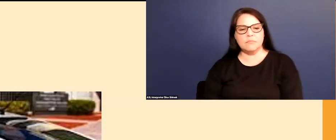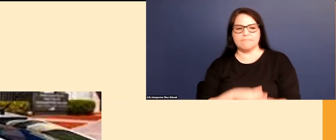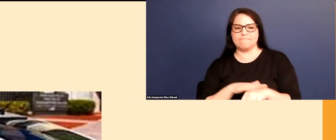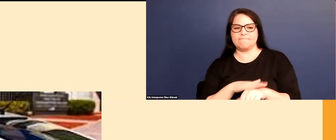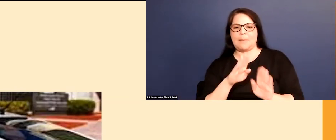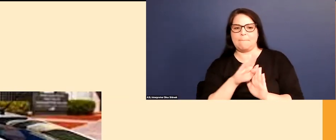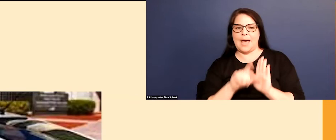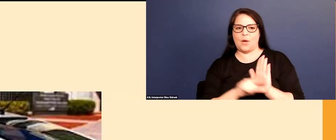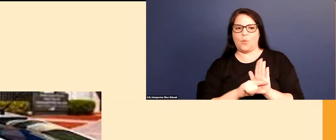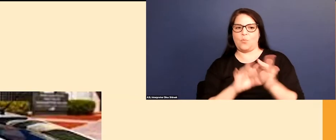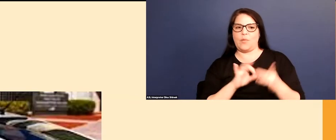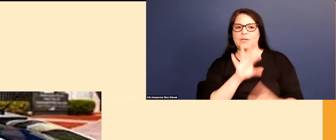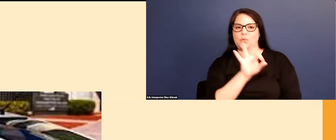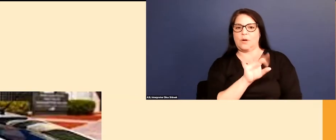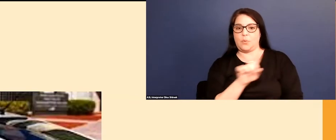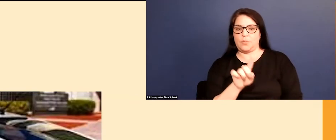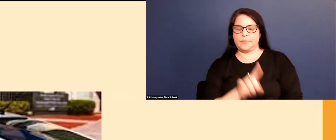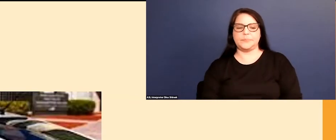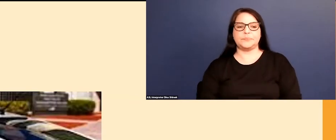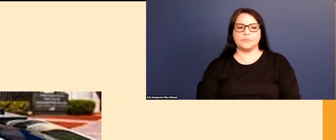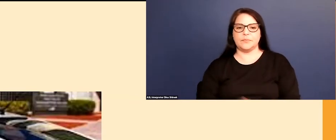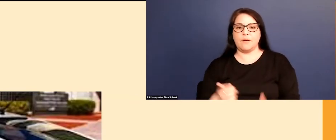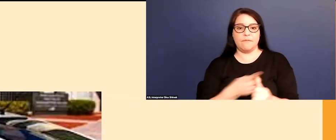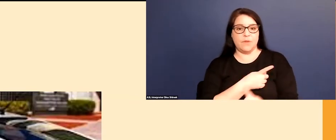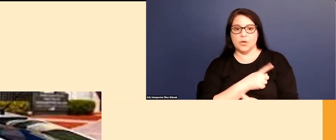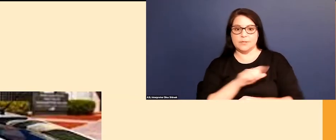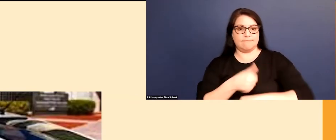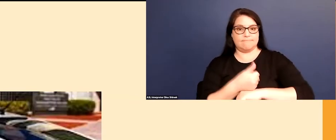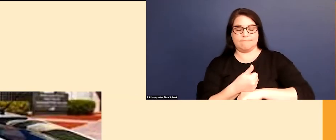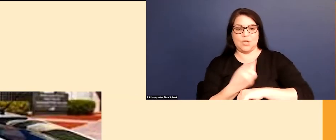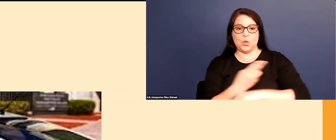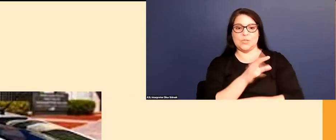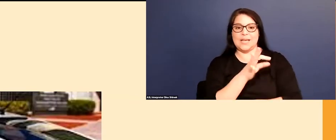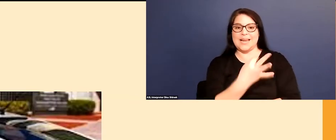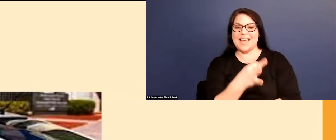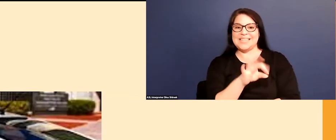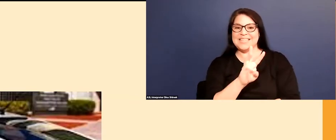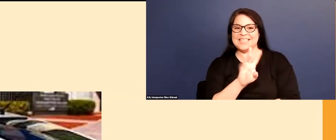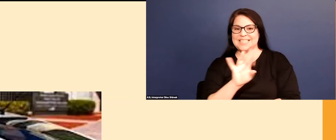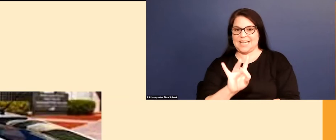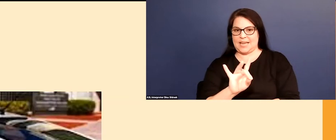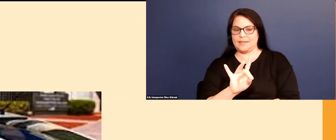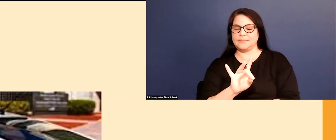background on 911. It was first used in 1968,